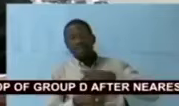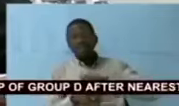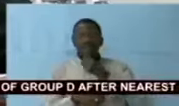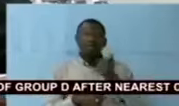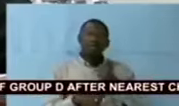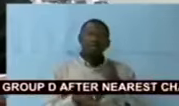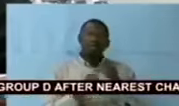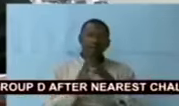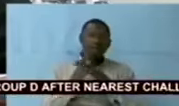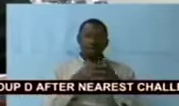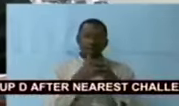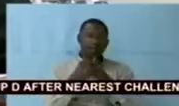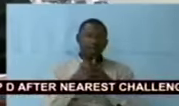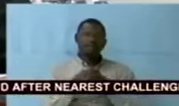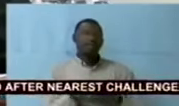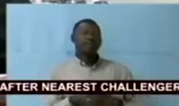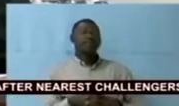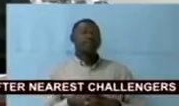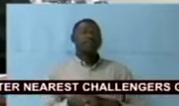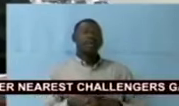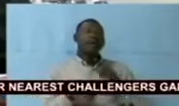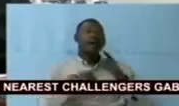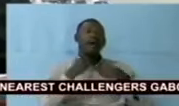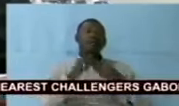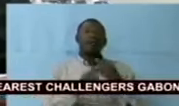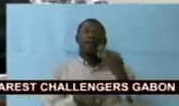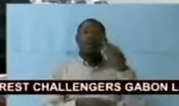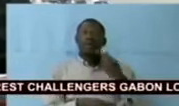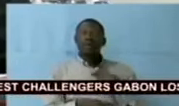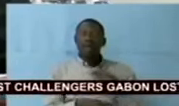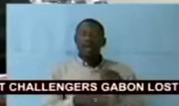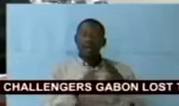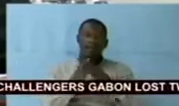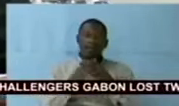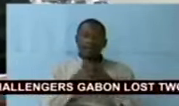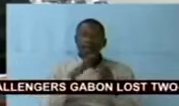involved into the case, and